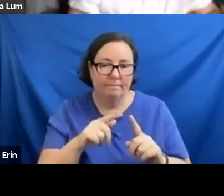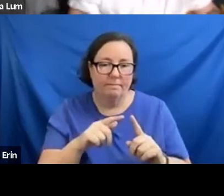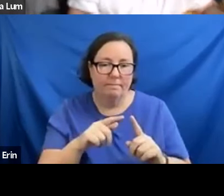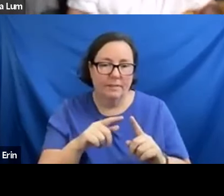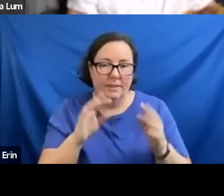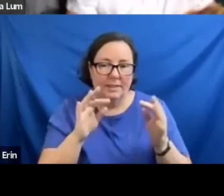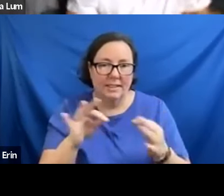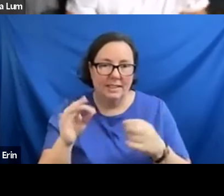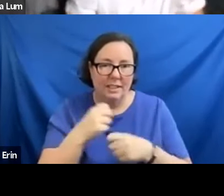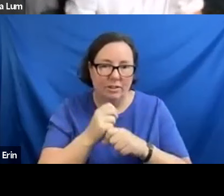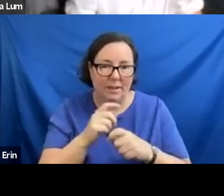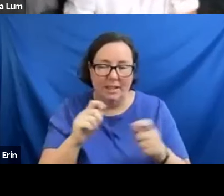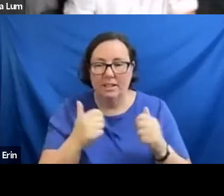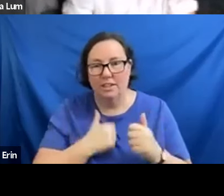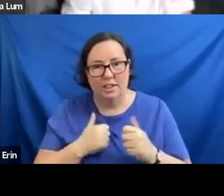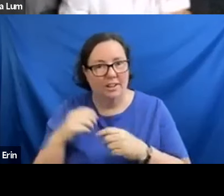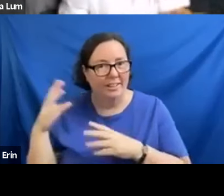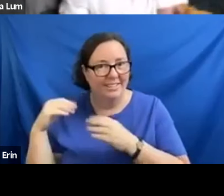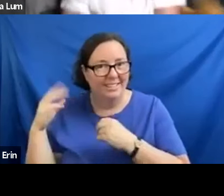decision making. My apologies.